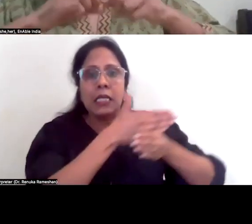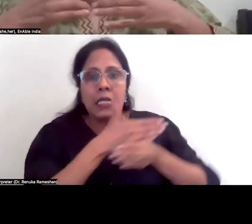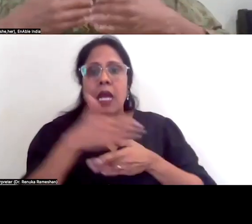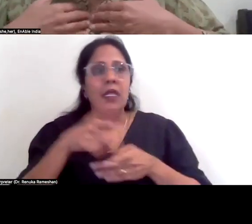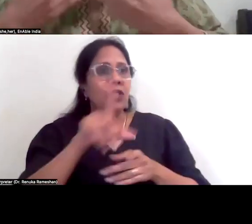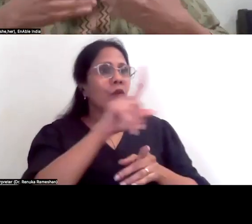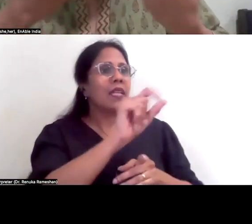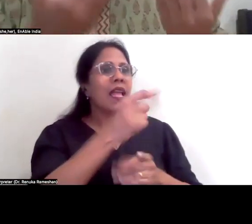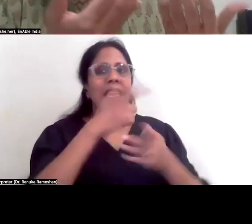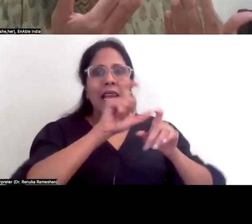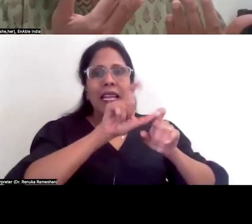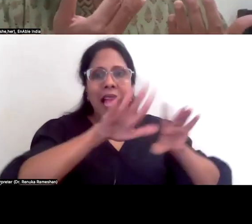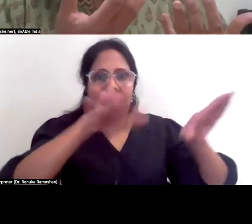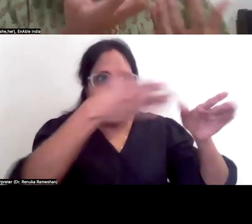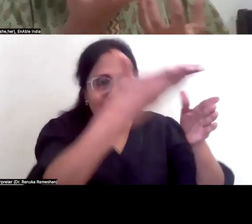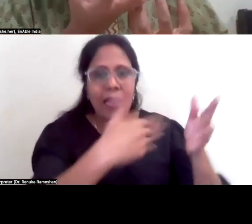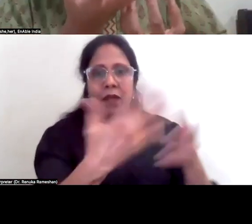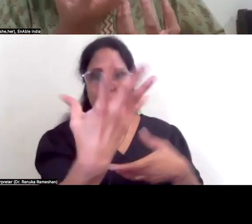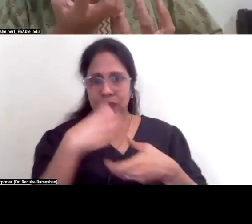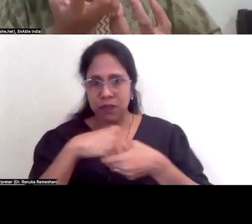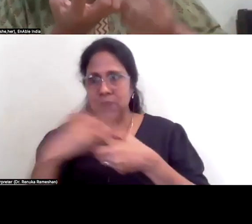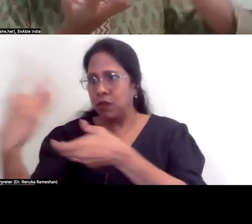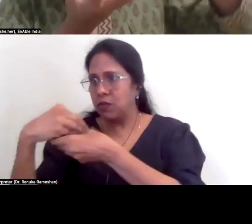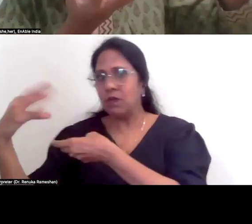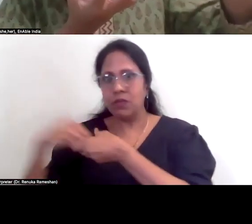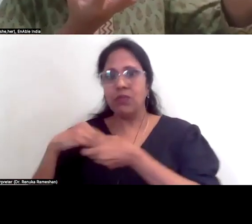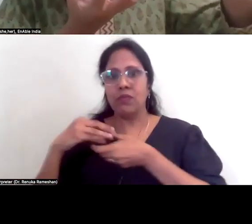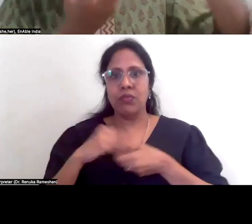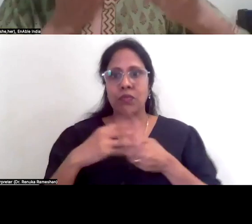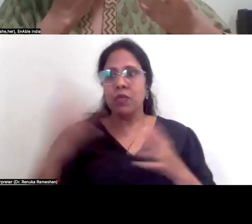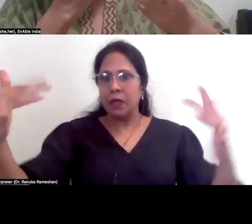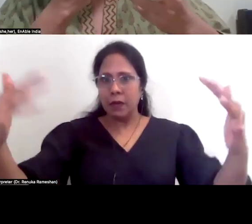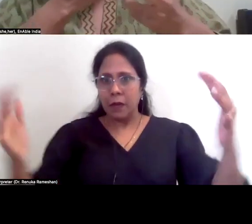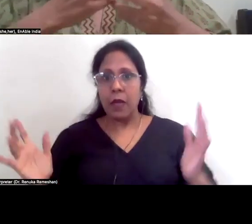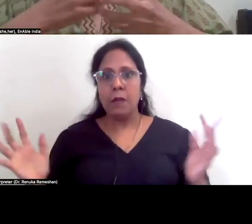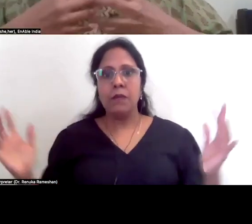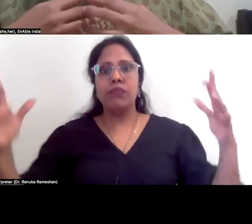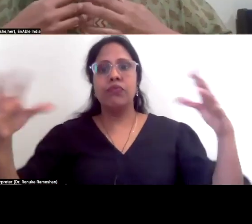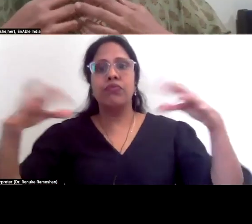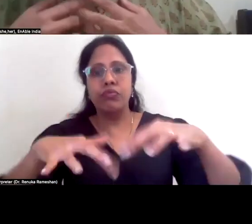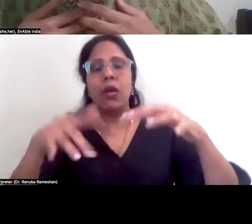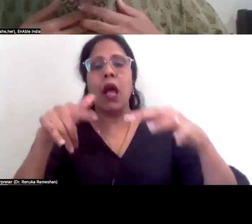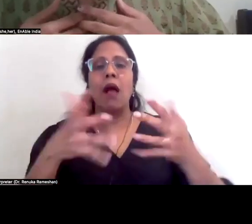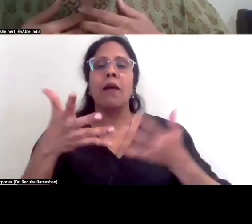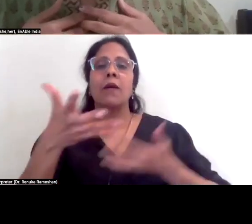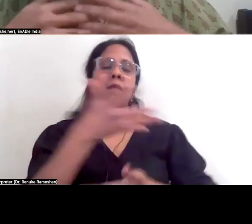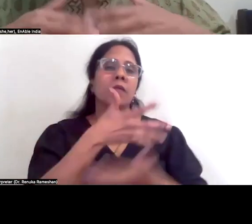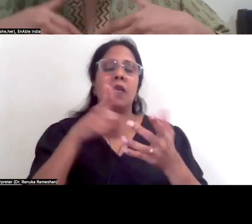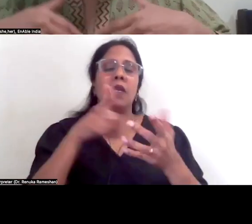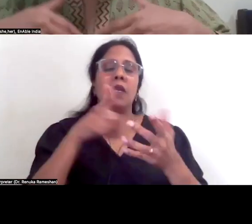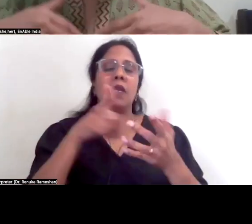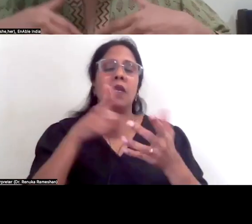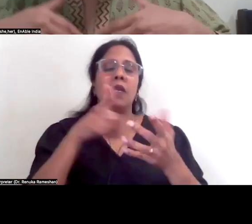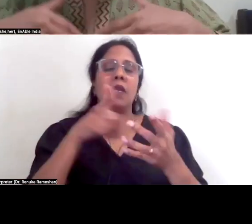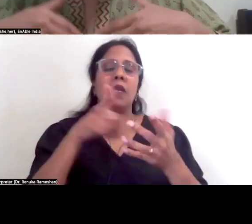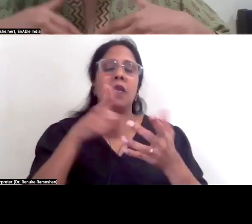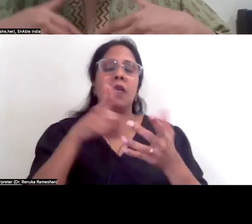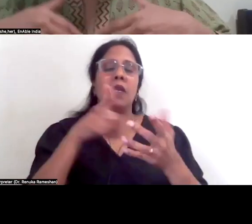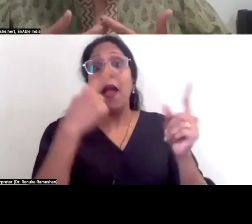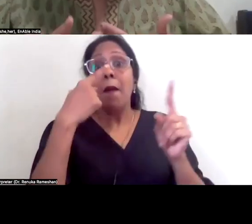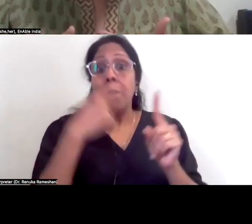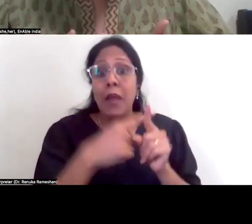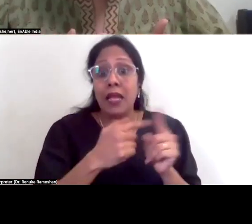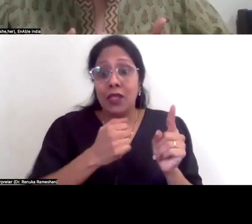candidates from here. So we look more valuable to the company. We have a resource that the company wants, right? We also increased